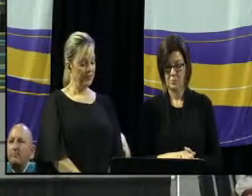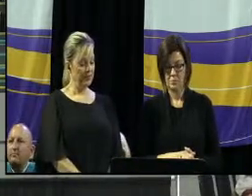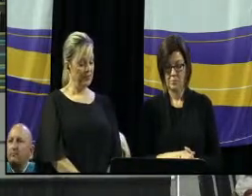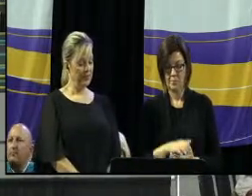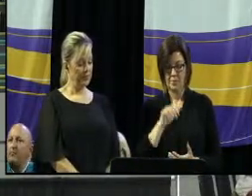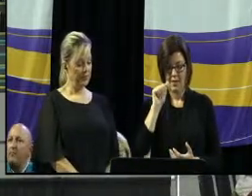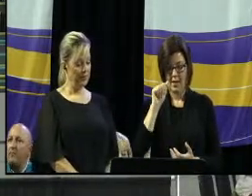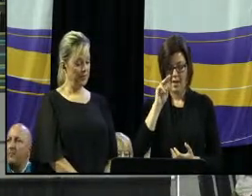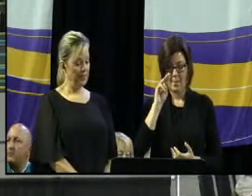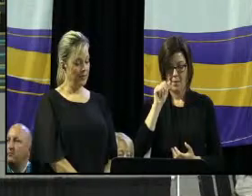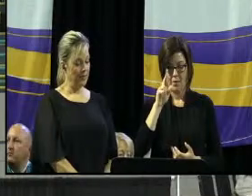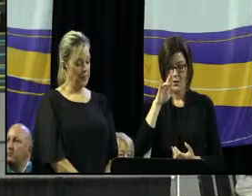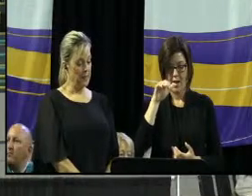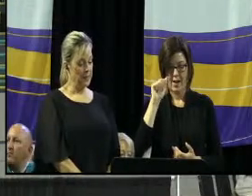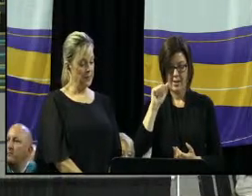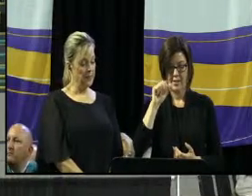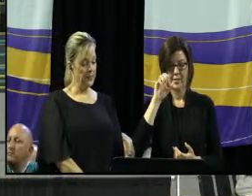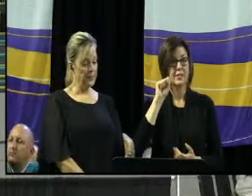Amariah Stuckey.